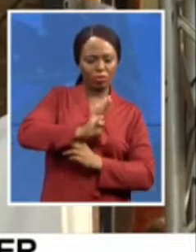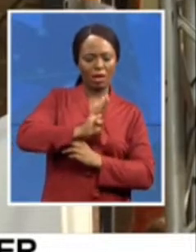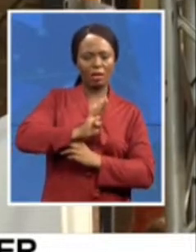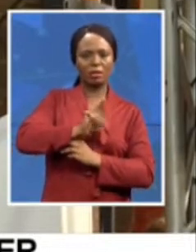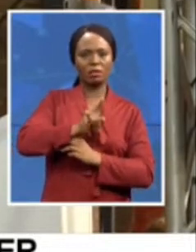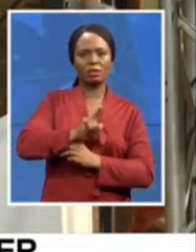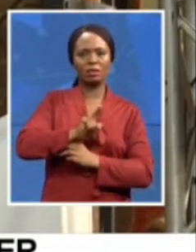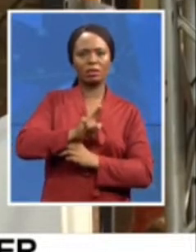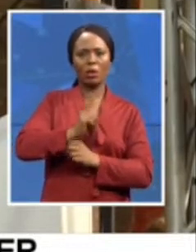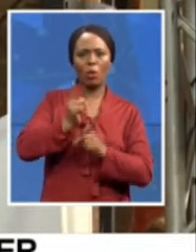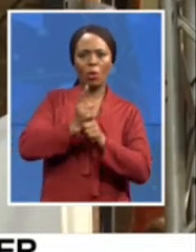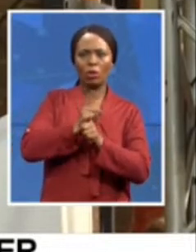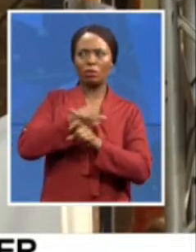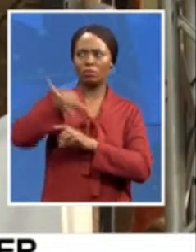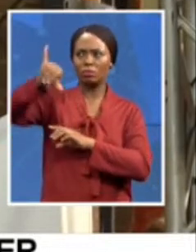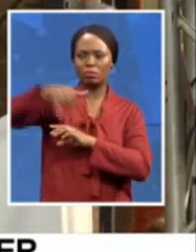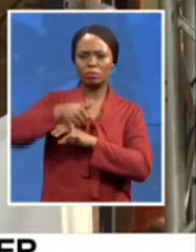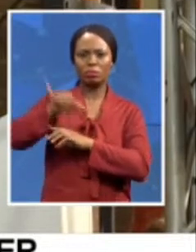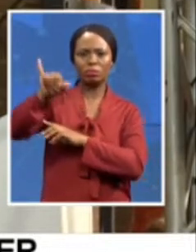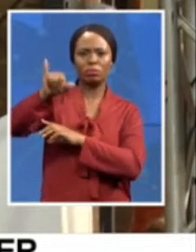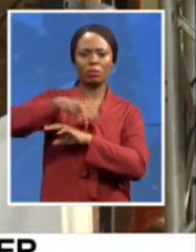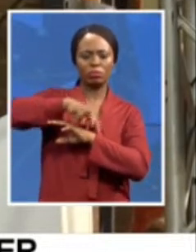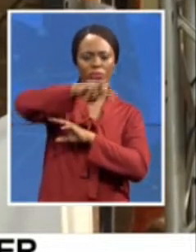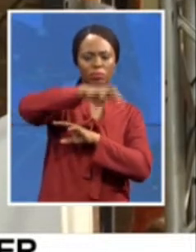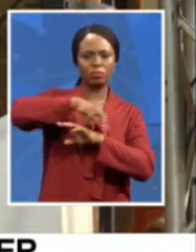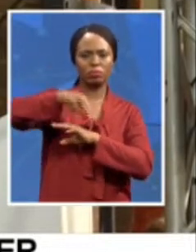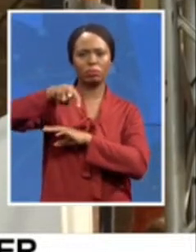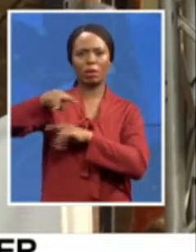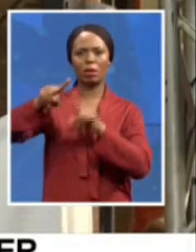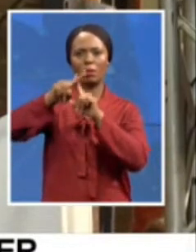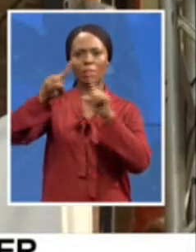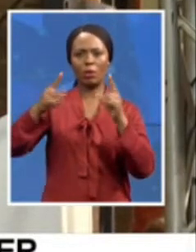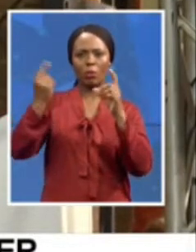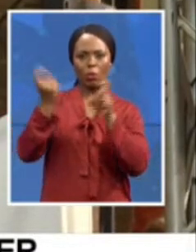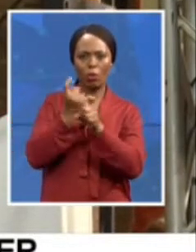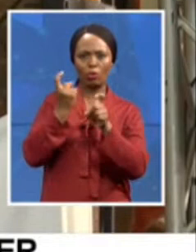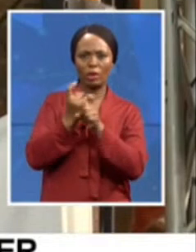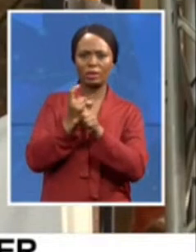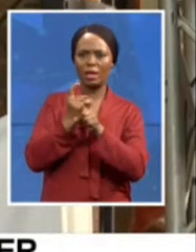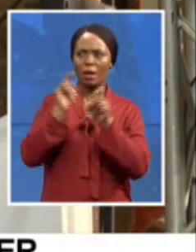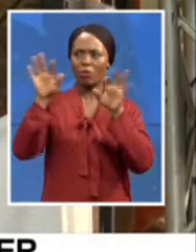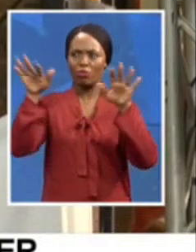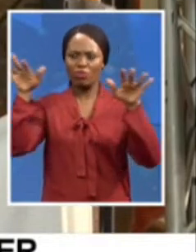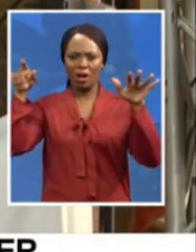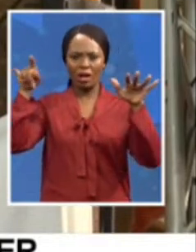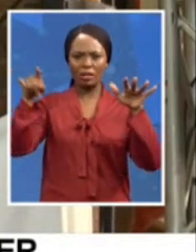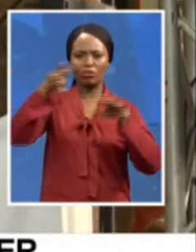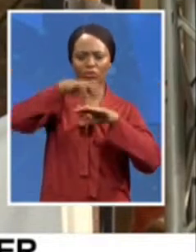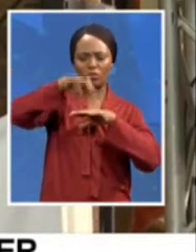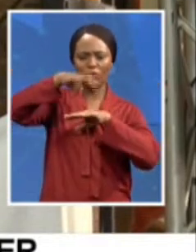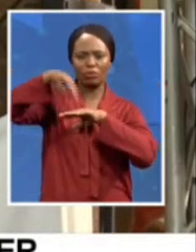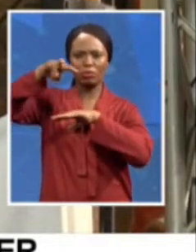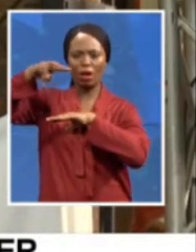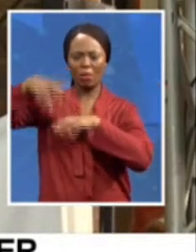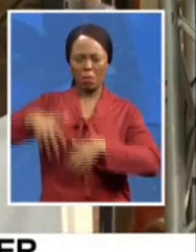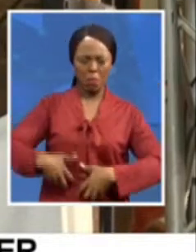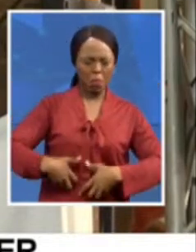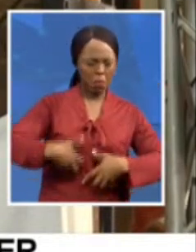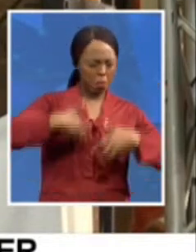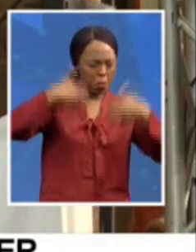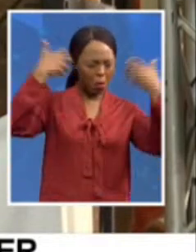birds and roving mammals, weary from their toiling travels, anchoring themselves against the season's perils, I'll